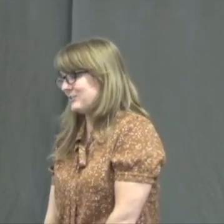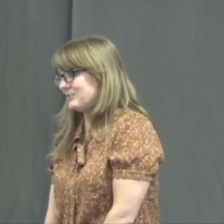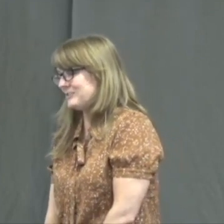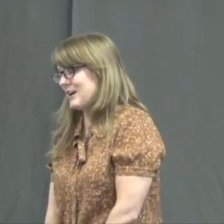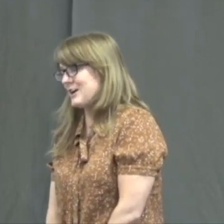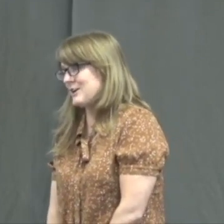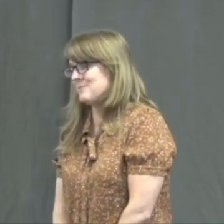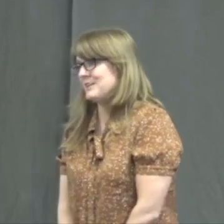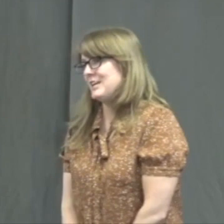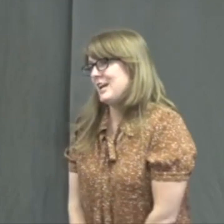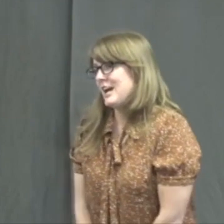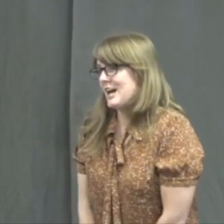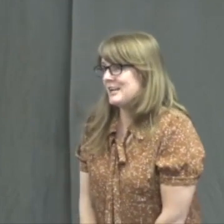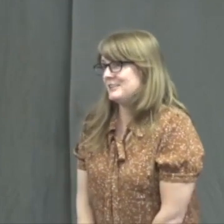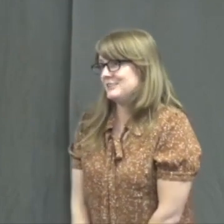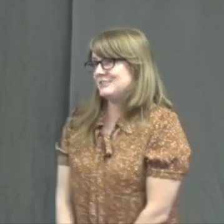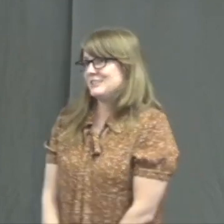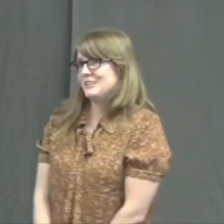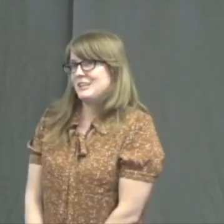goes. And